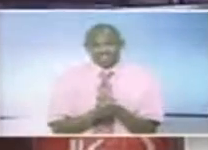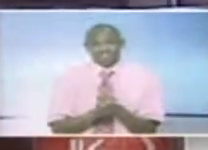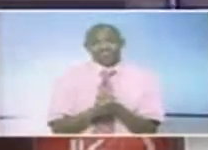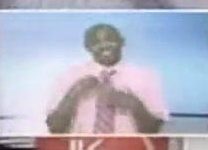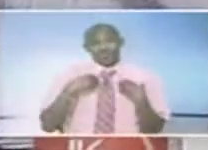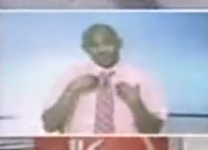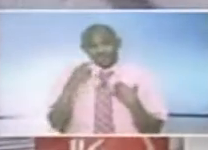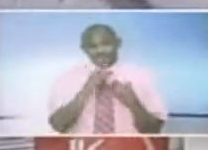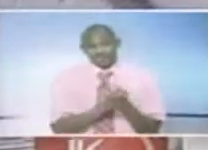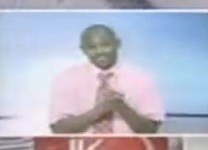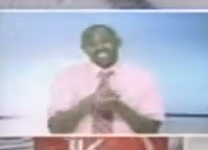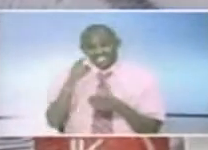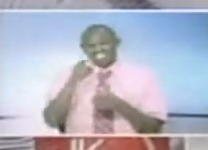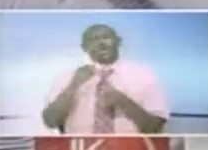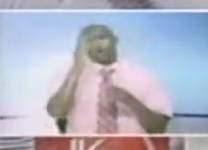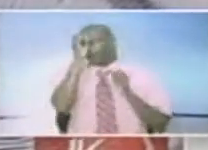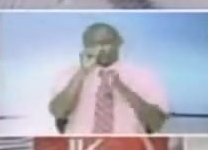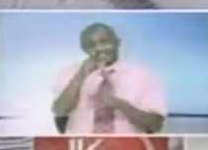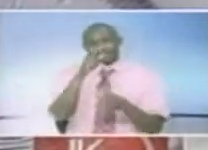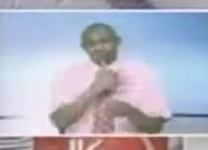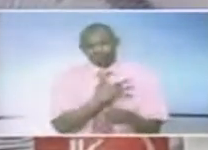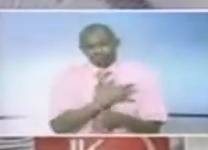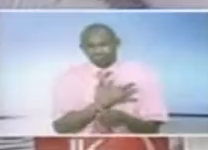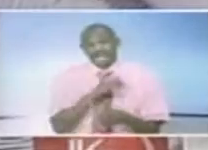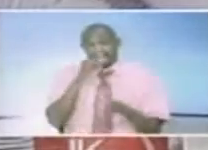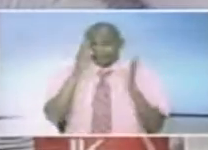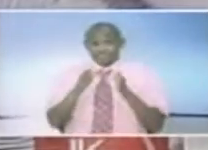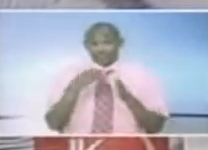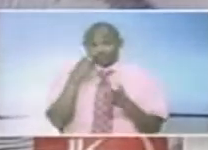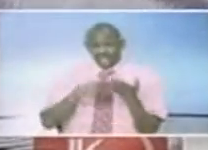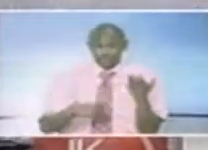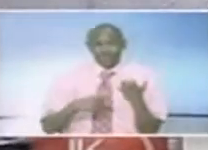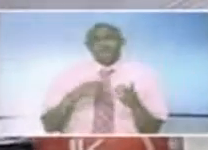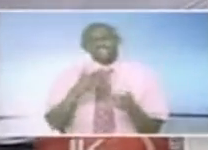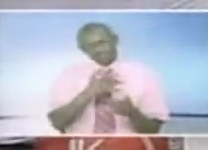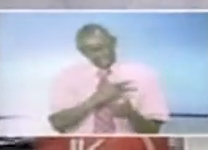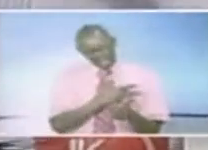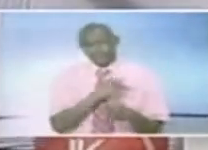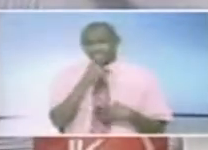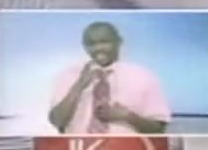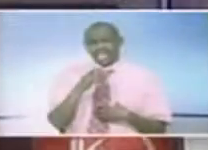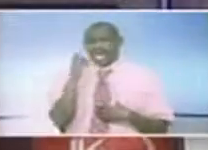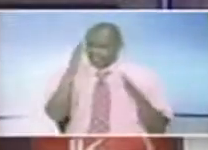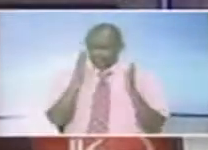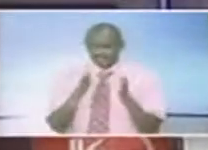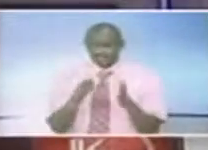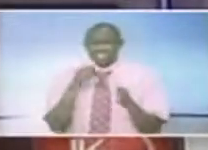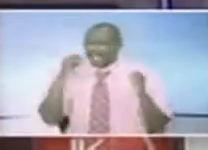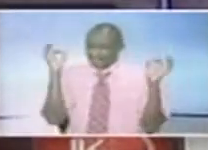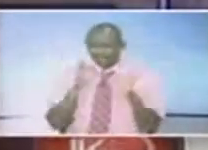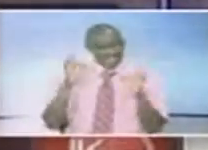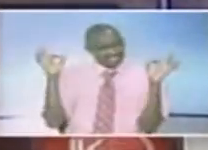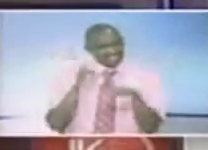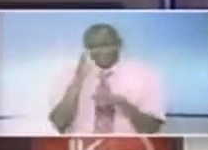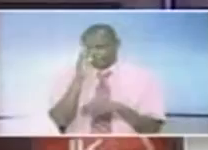there. So inspiring. May God bless him. Timothy Gisharu, inspiration galore. Josiah Mwangi, amazing guest